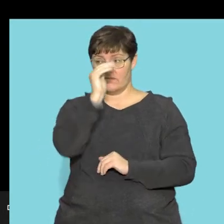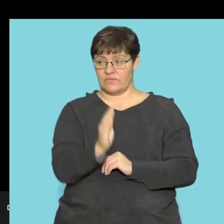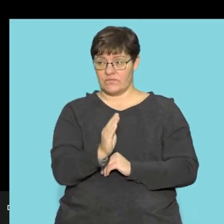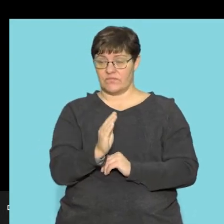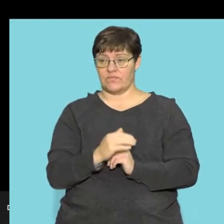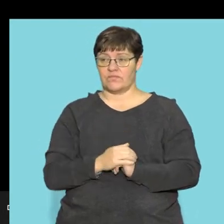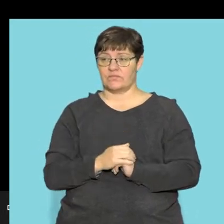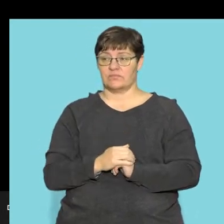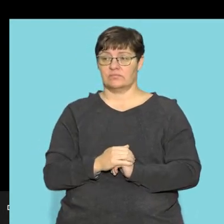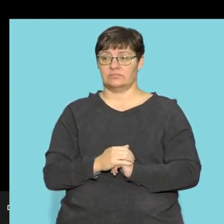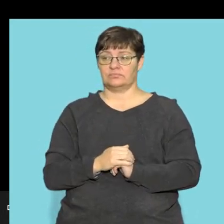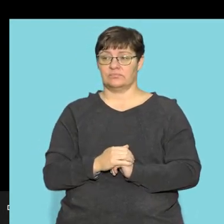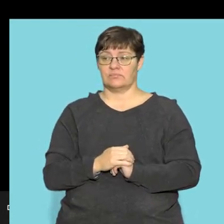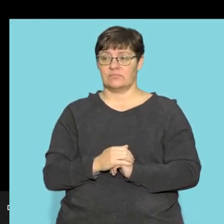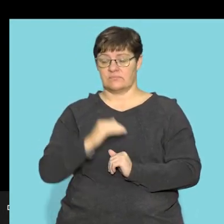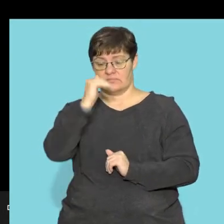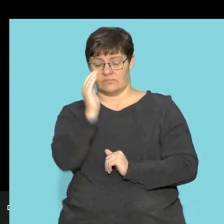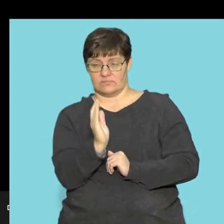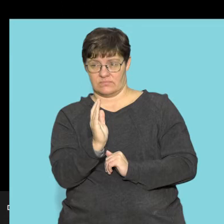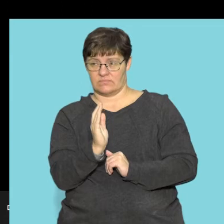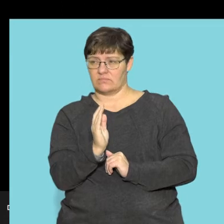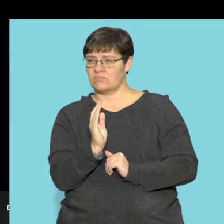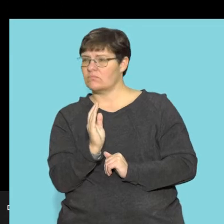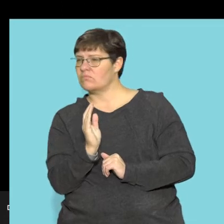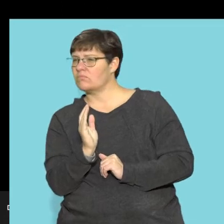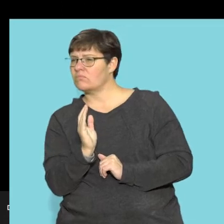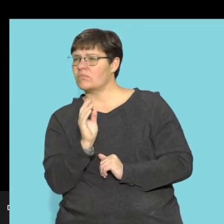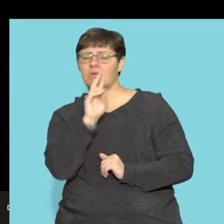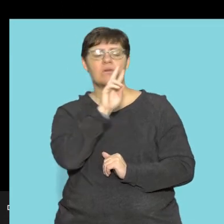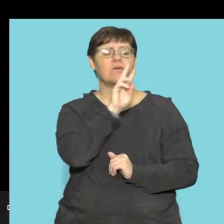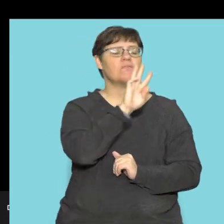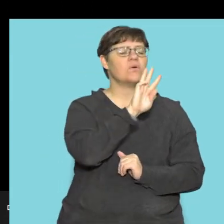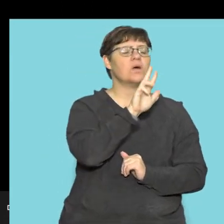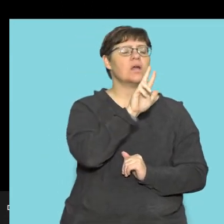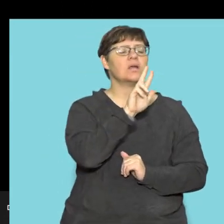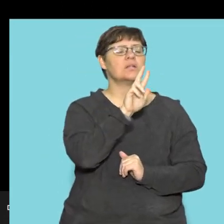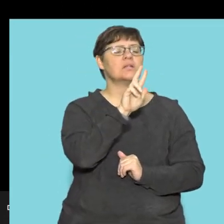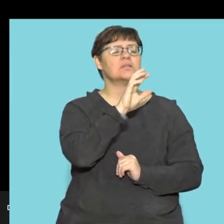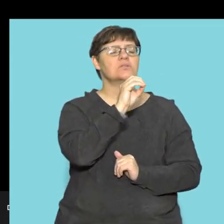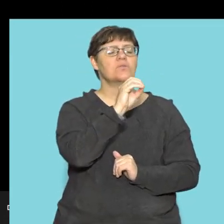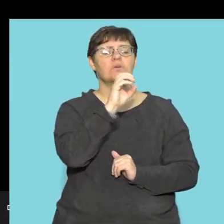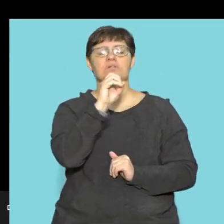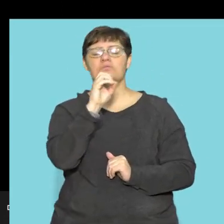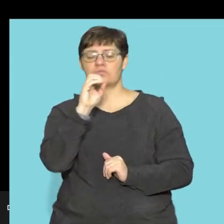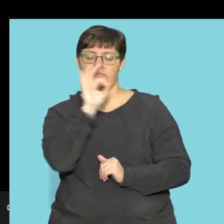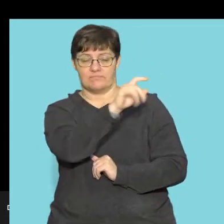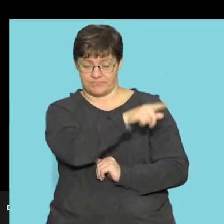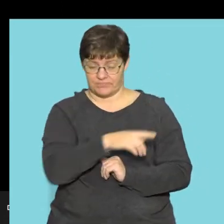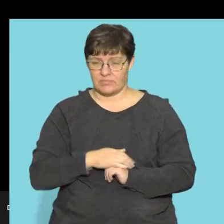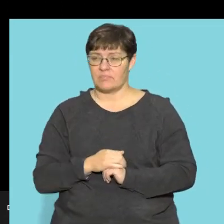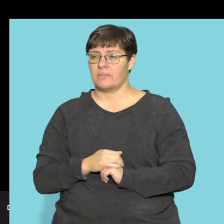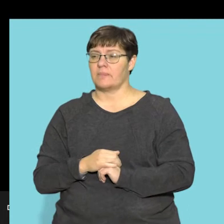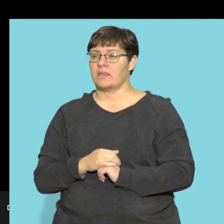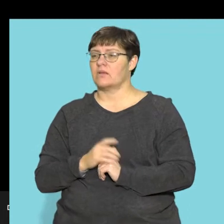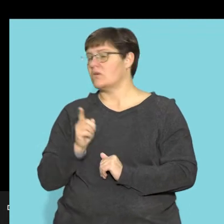0,1325 divided by 12. Let me just verify that I have enough zeros there. 480 and 3 zeros.